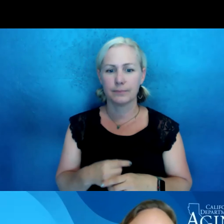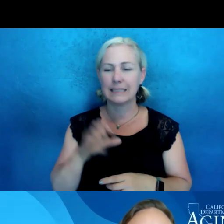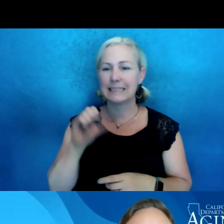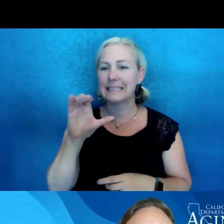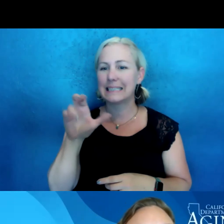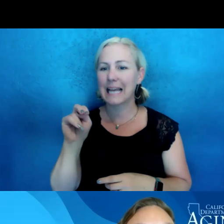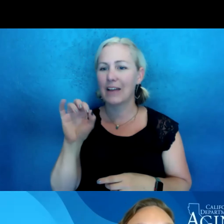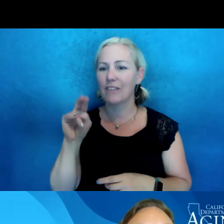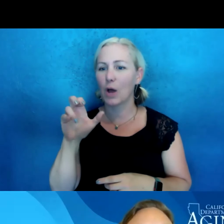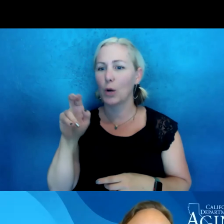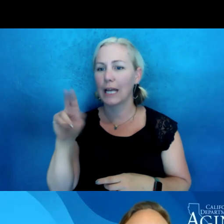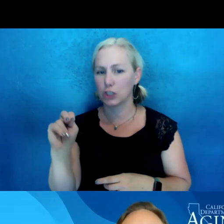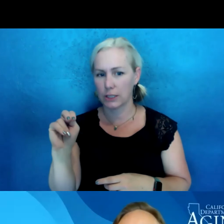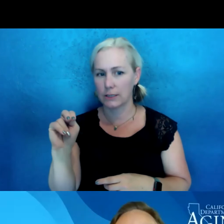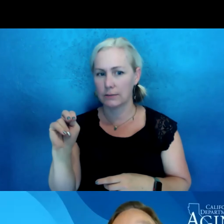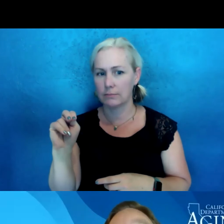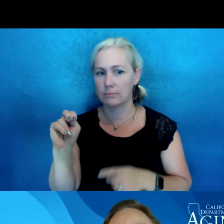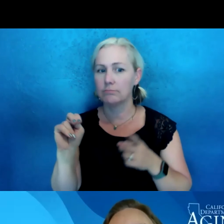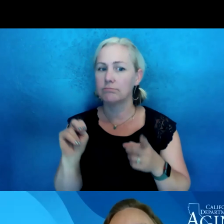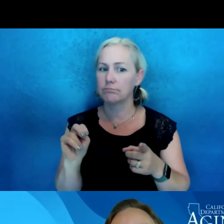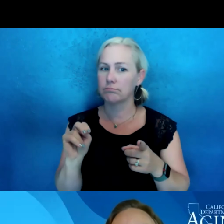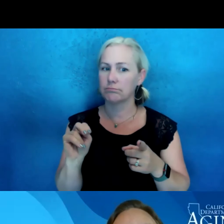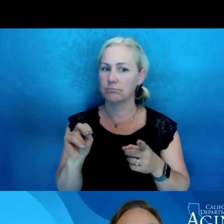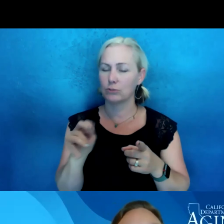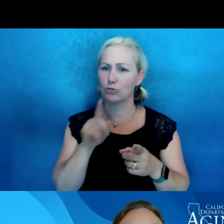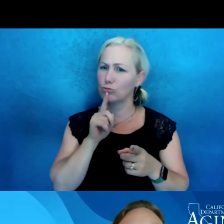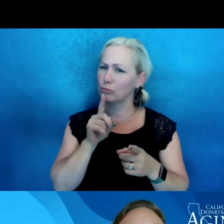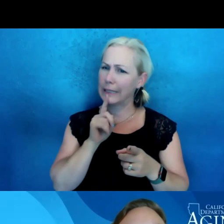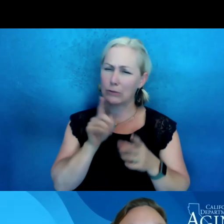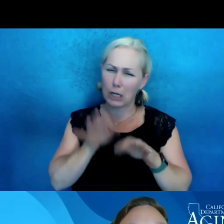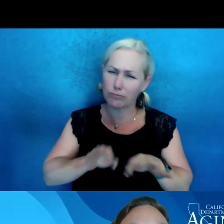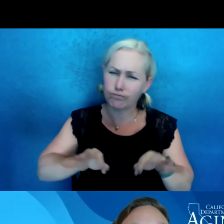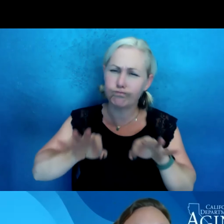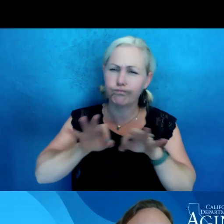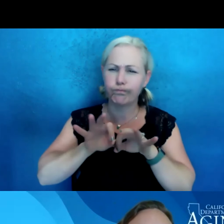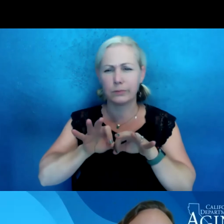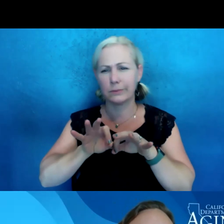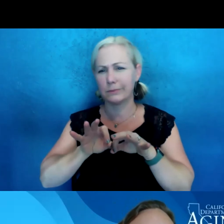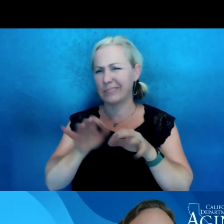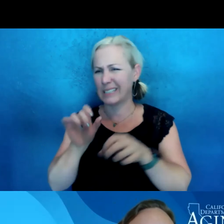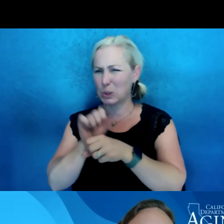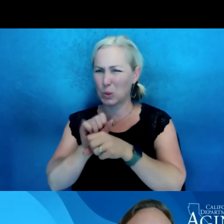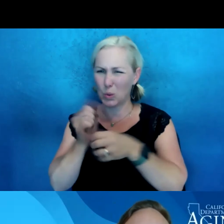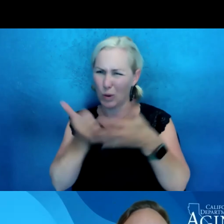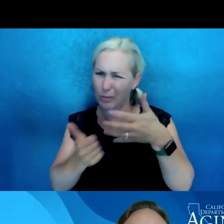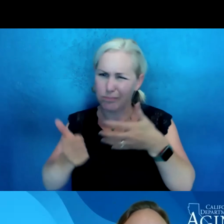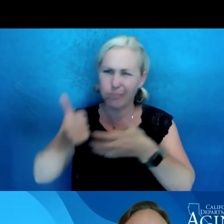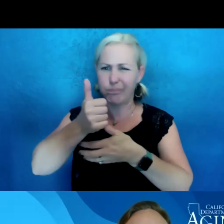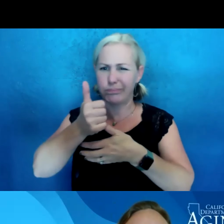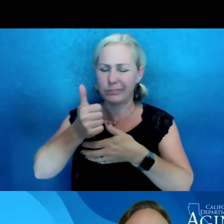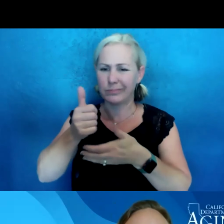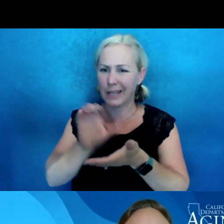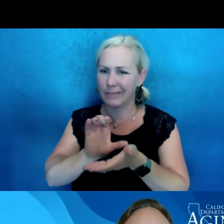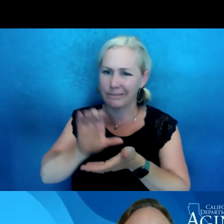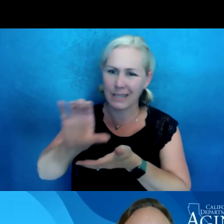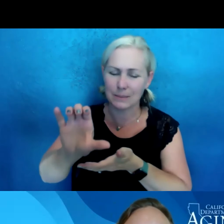North poll in May, that it makes it even more urgent to prioritize this work, to prioritize investments, and to